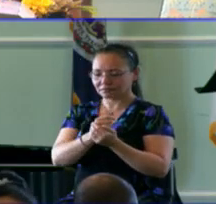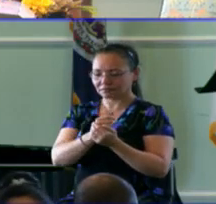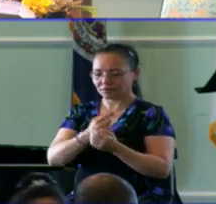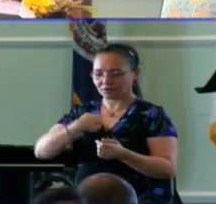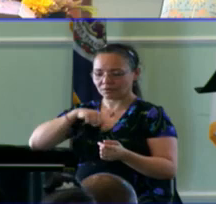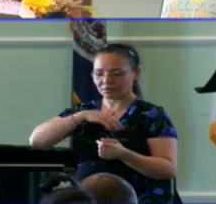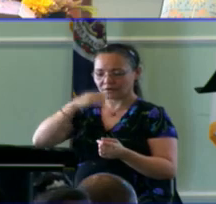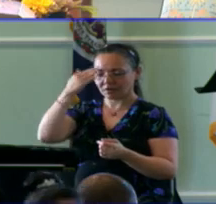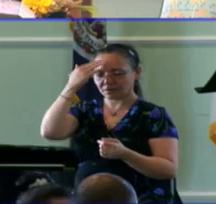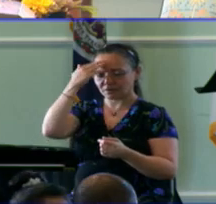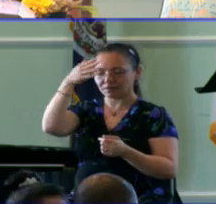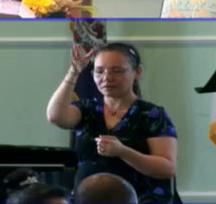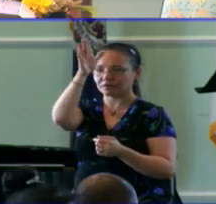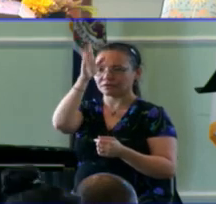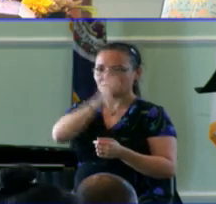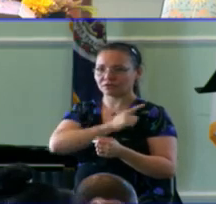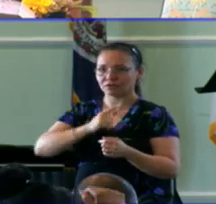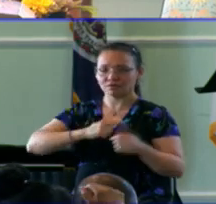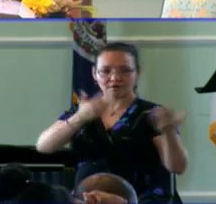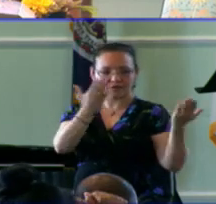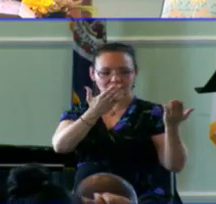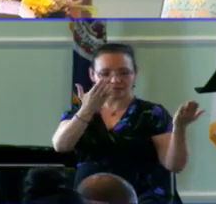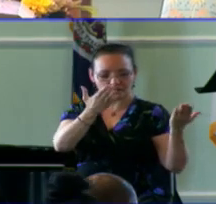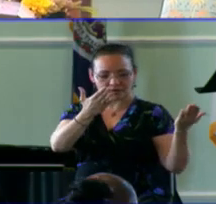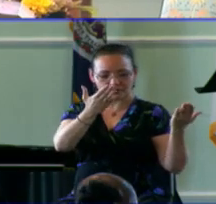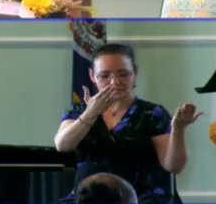we know that the Lord is right here.